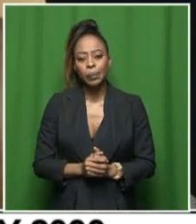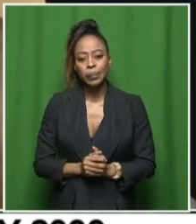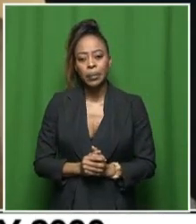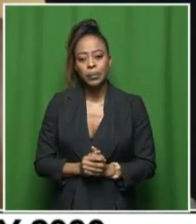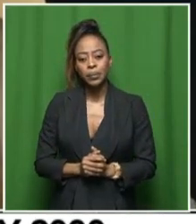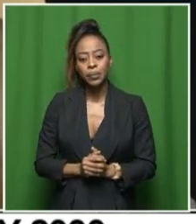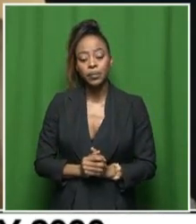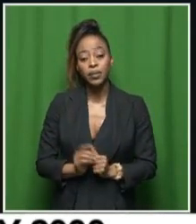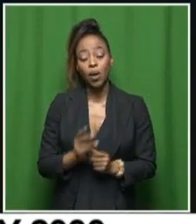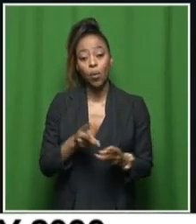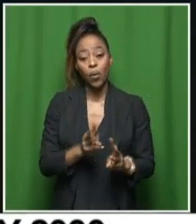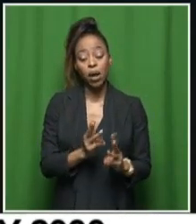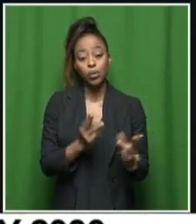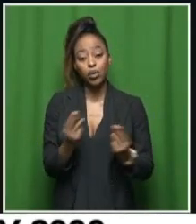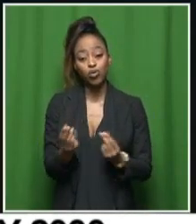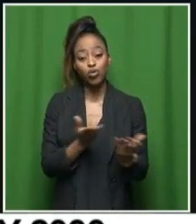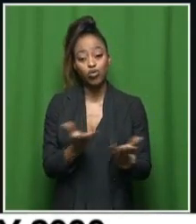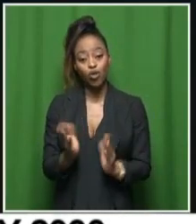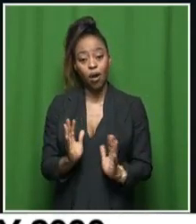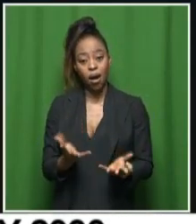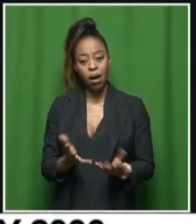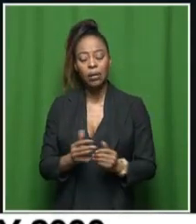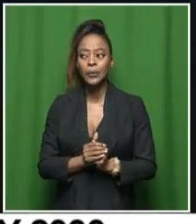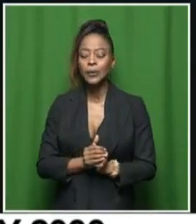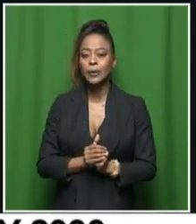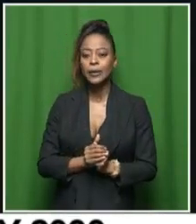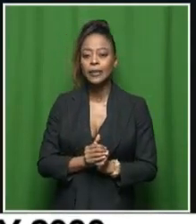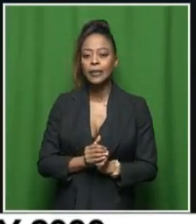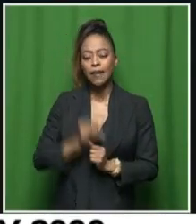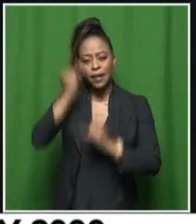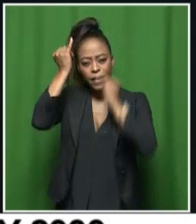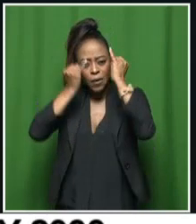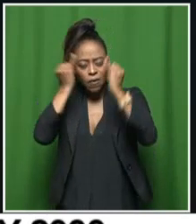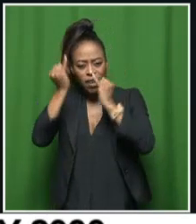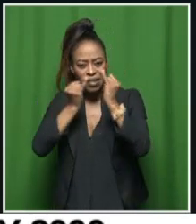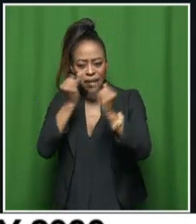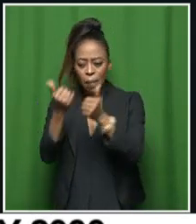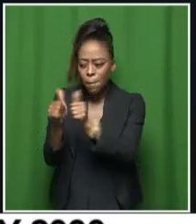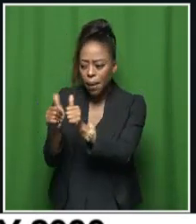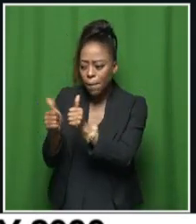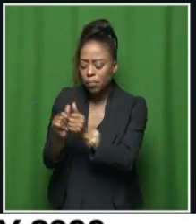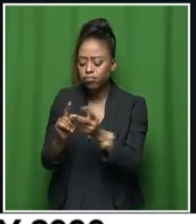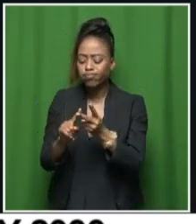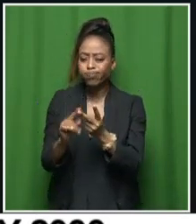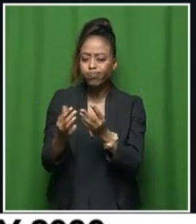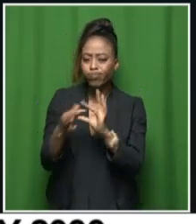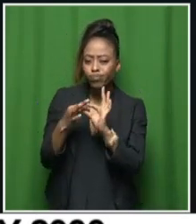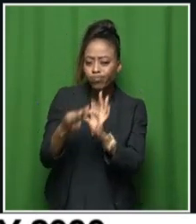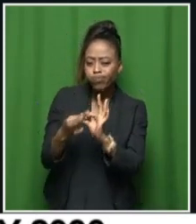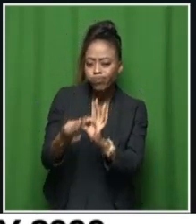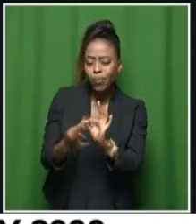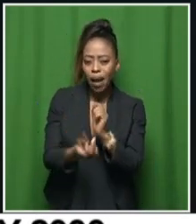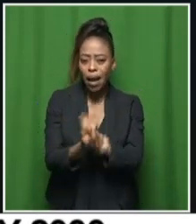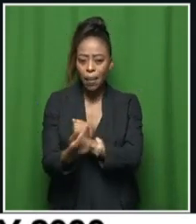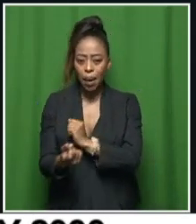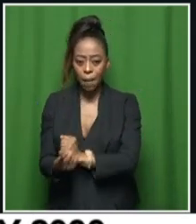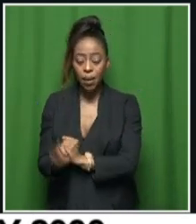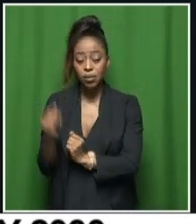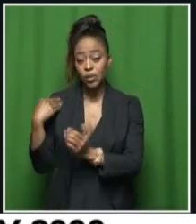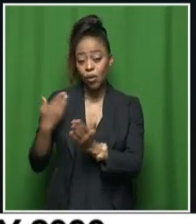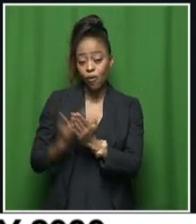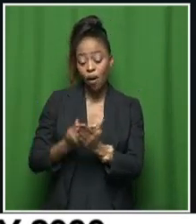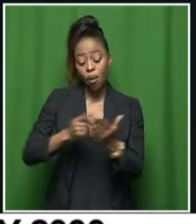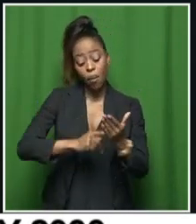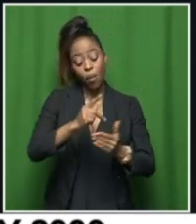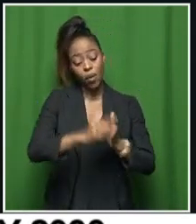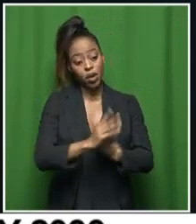One of the ways in which we're doing that is looking towards innovation, partnerships and collaborations. And we have flagship projects